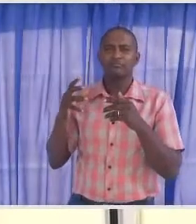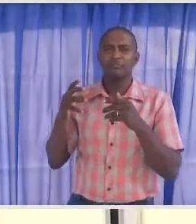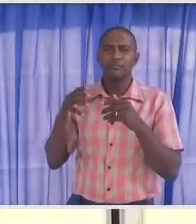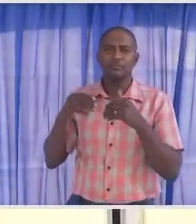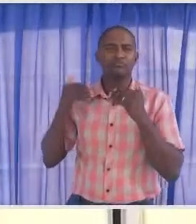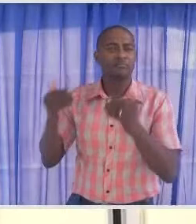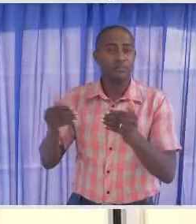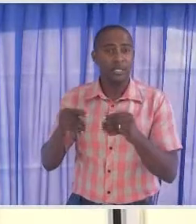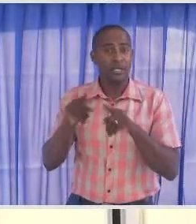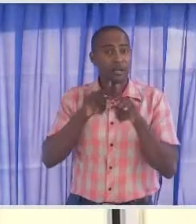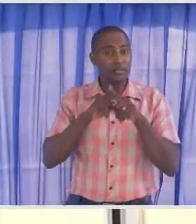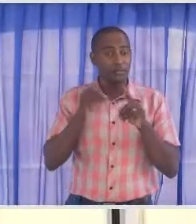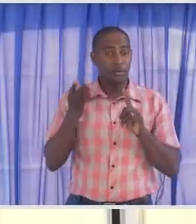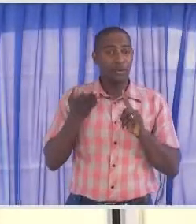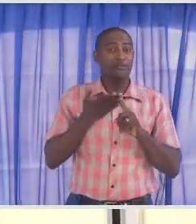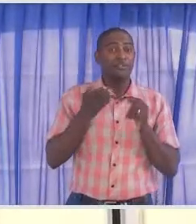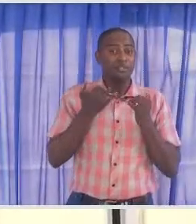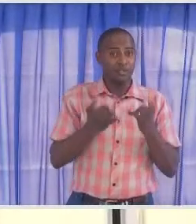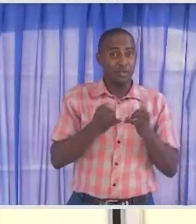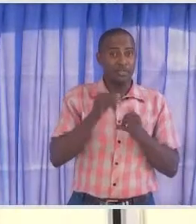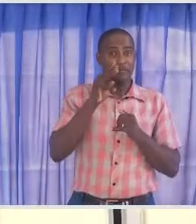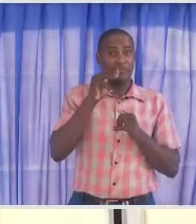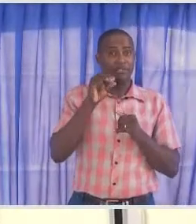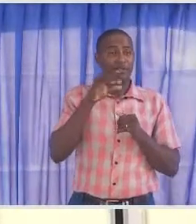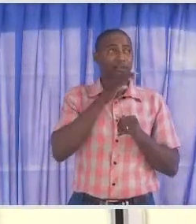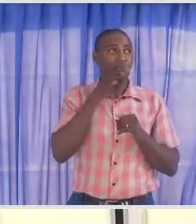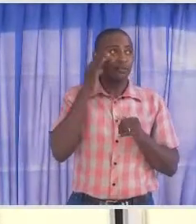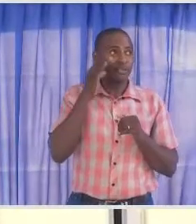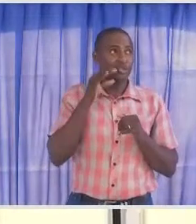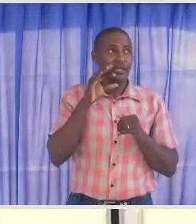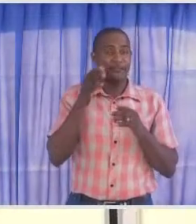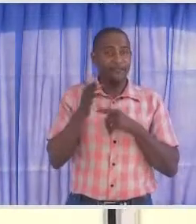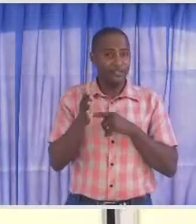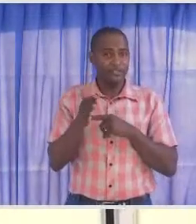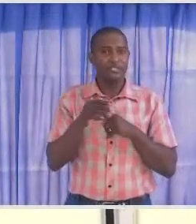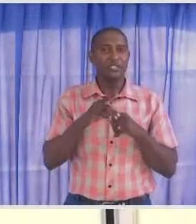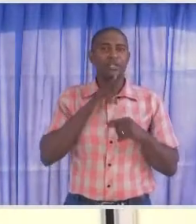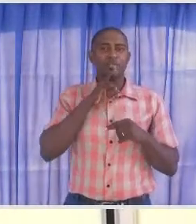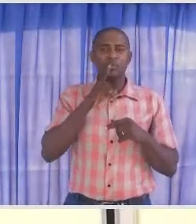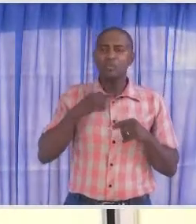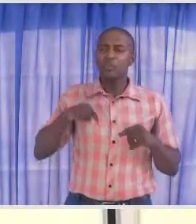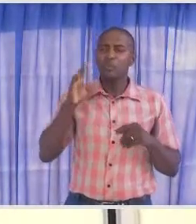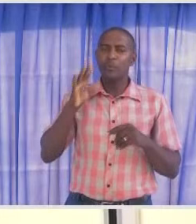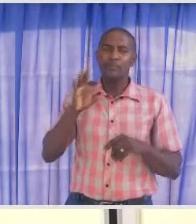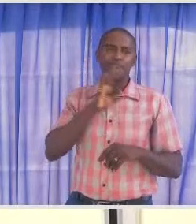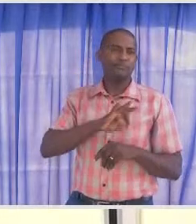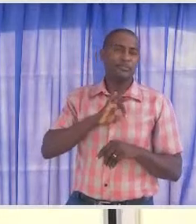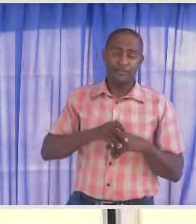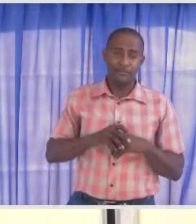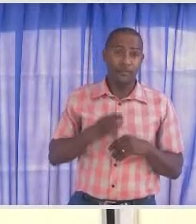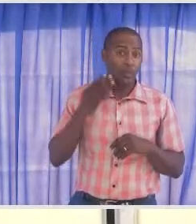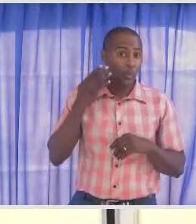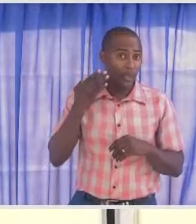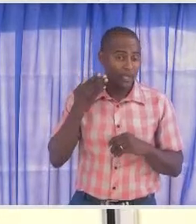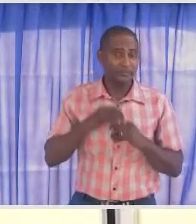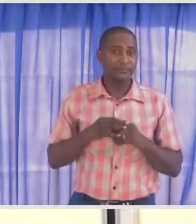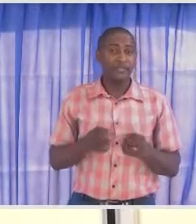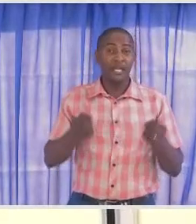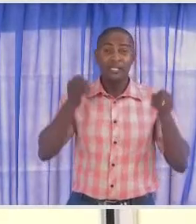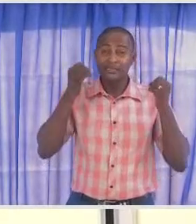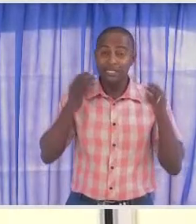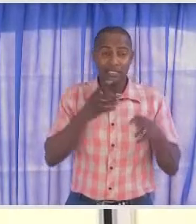now that the Ministry of Agriculture and Fisheries is a direct beneficiary. And we're a direct beneficiary because a lot of